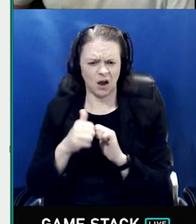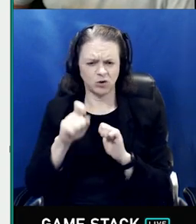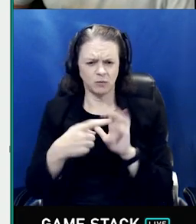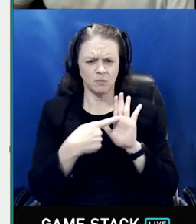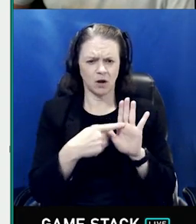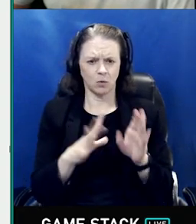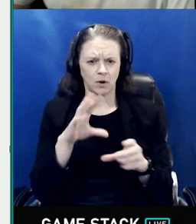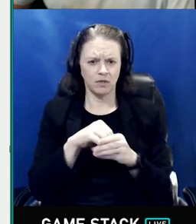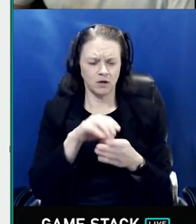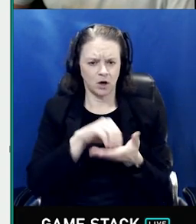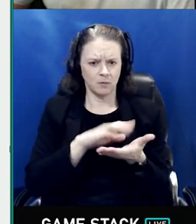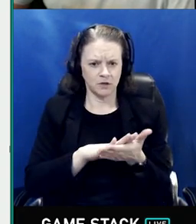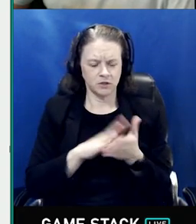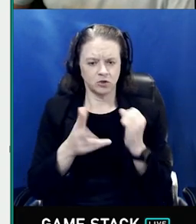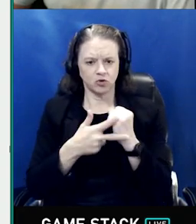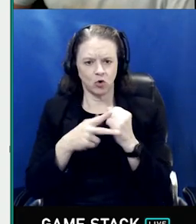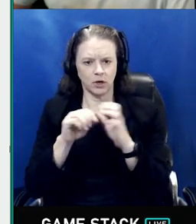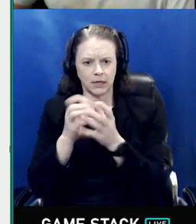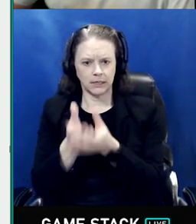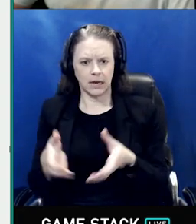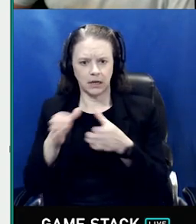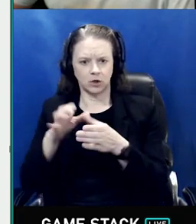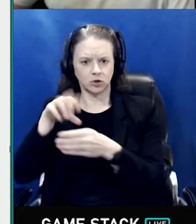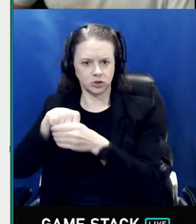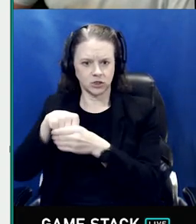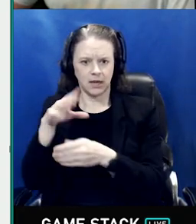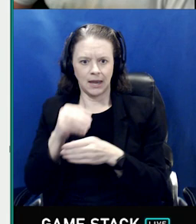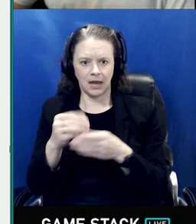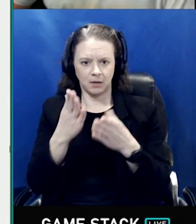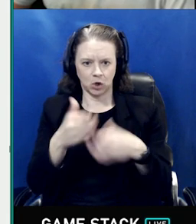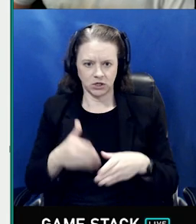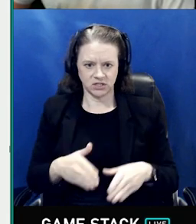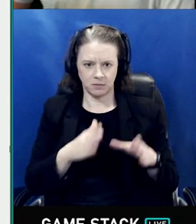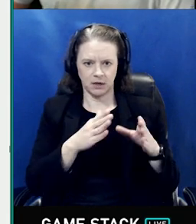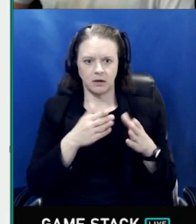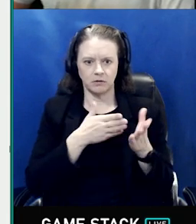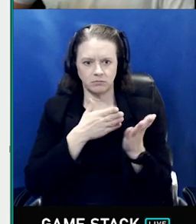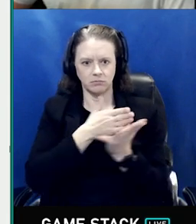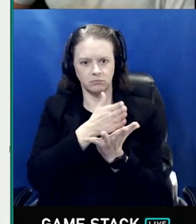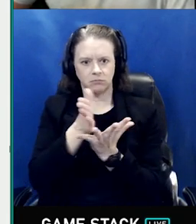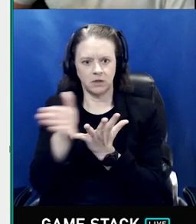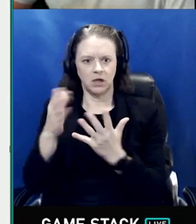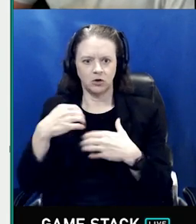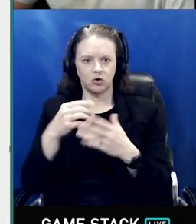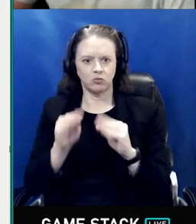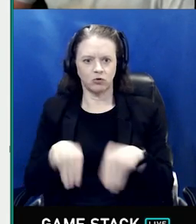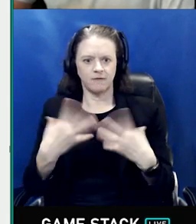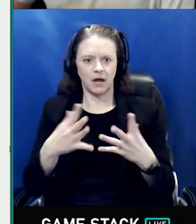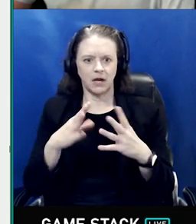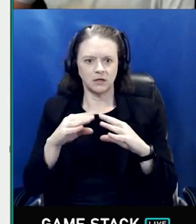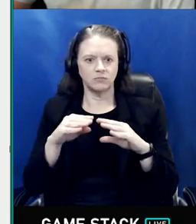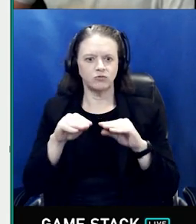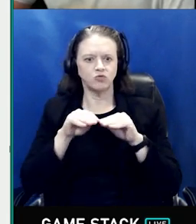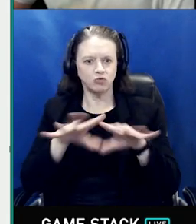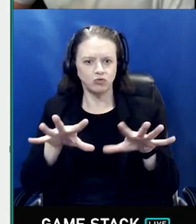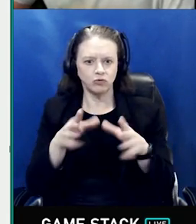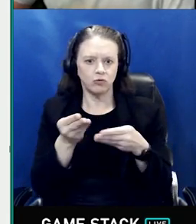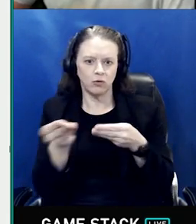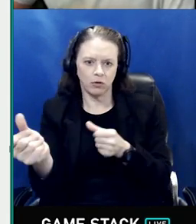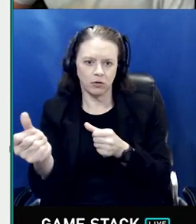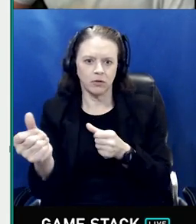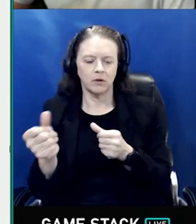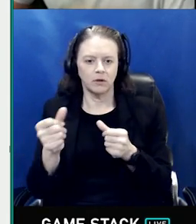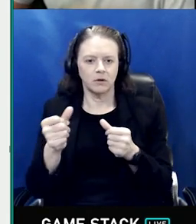stored in containers, and partitioned to provide smooth scaling as your database grows. Throughput plays an important factor